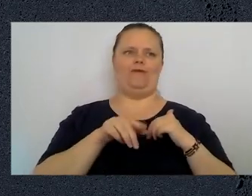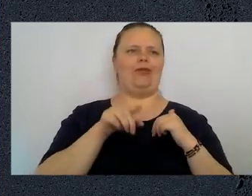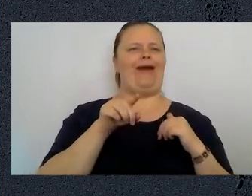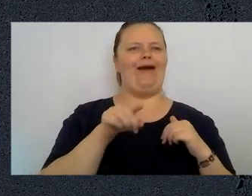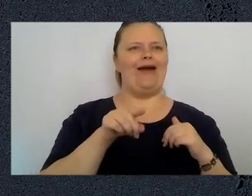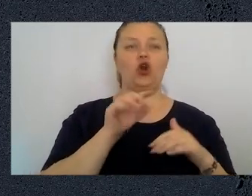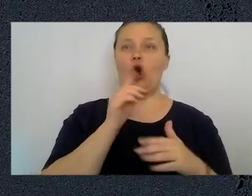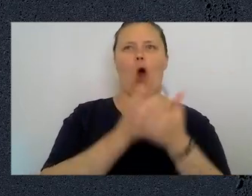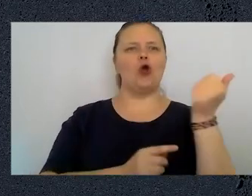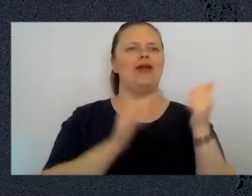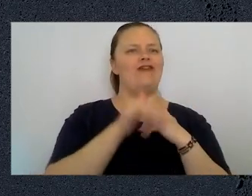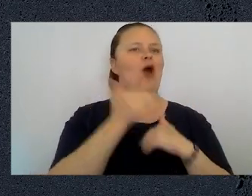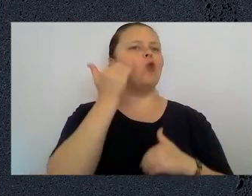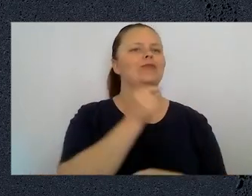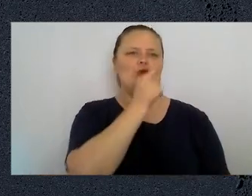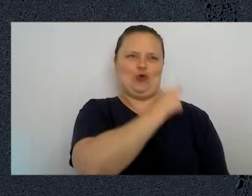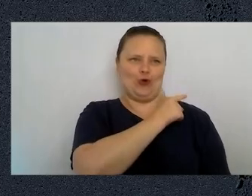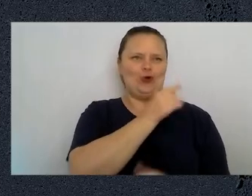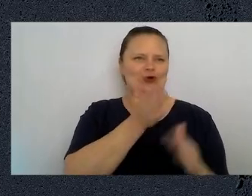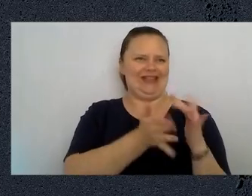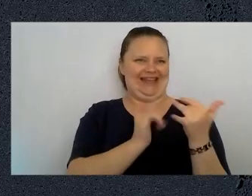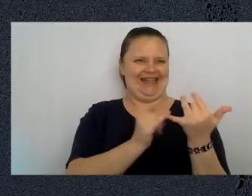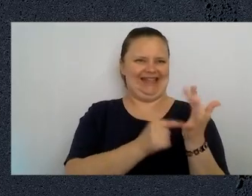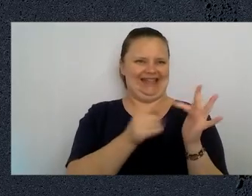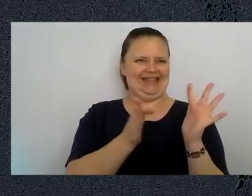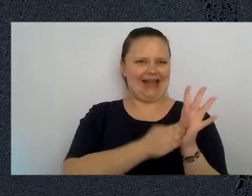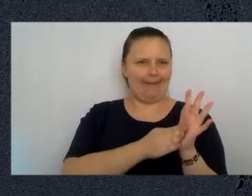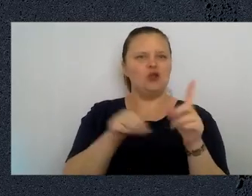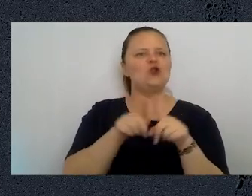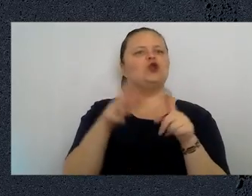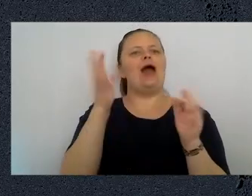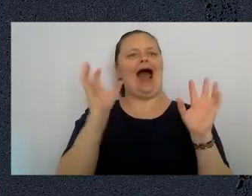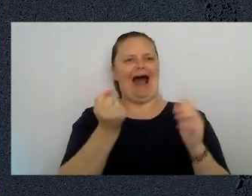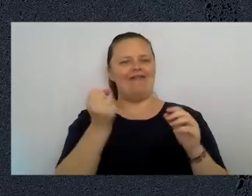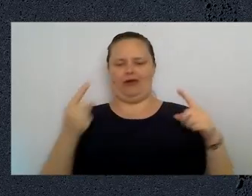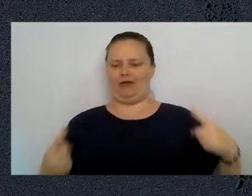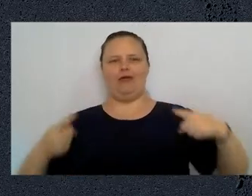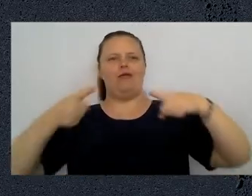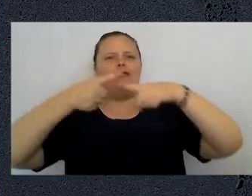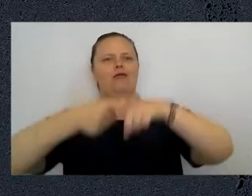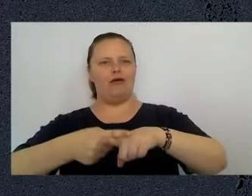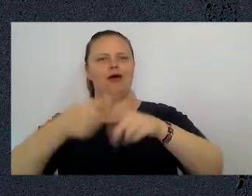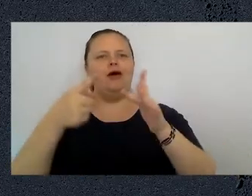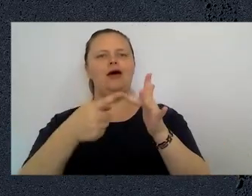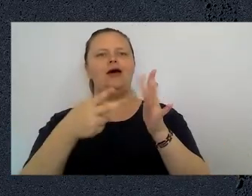women and girls in STEM. For you, there's this concept of intersectionality, which is also about saying, let's talk about women, let's talk